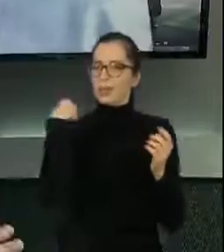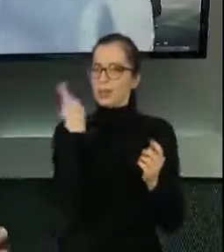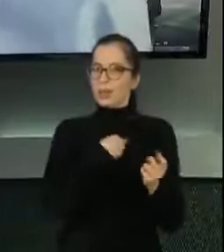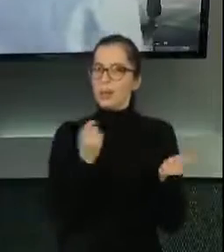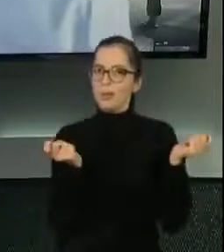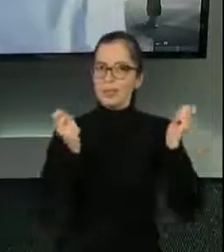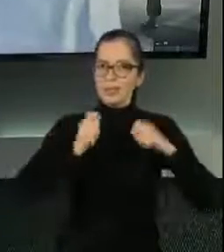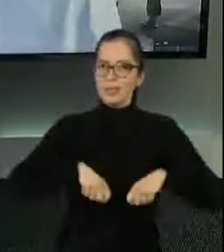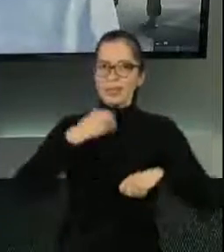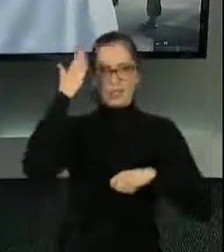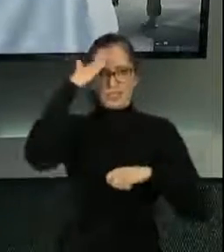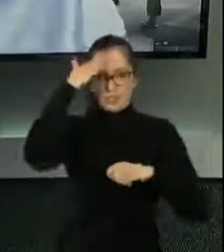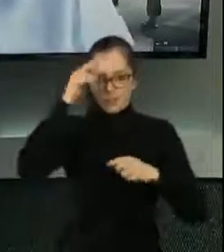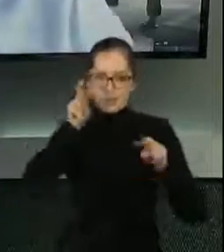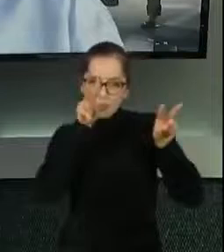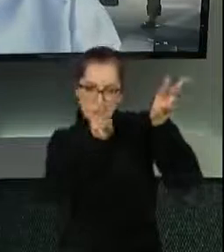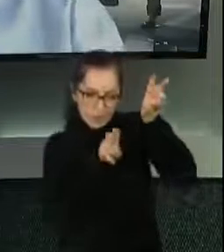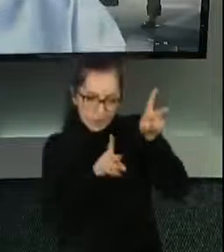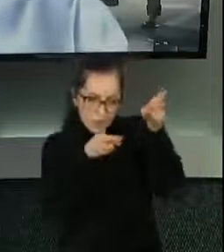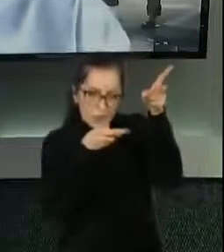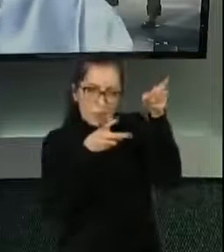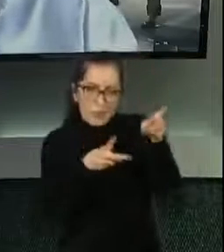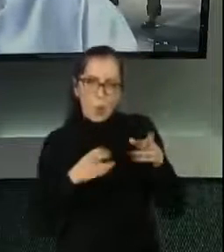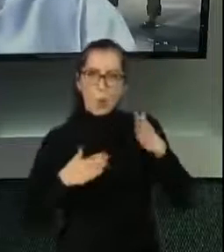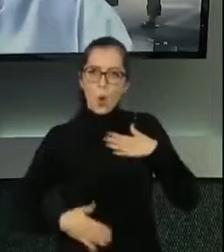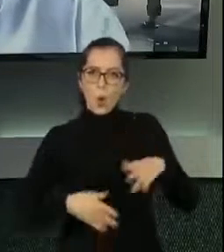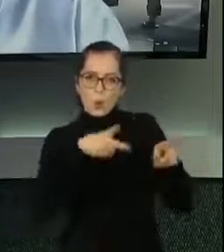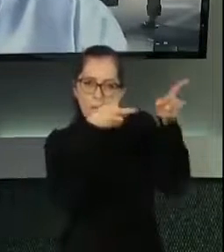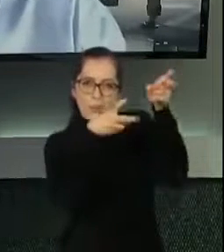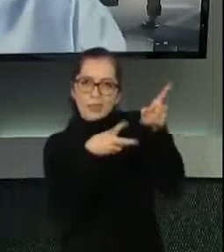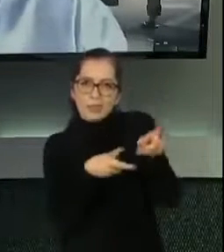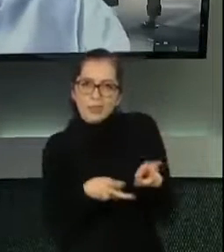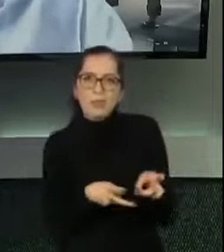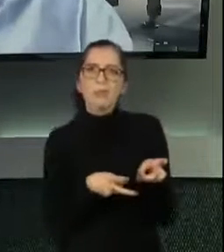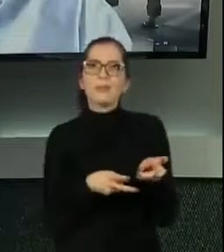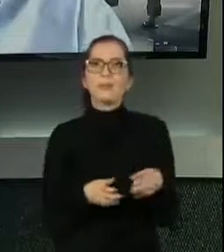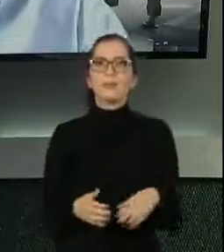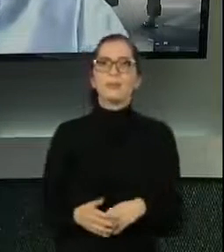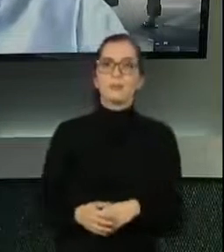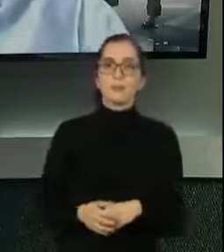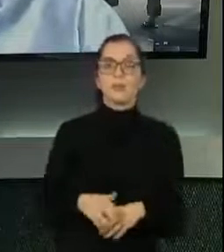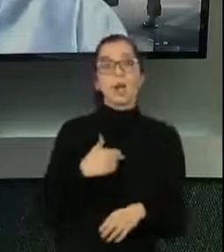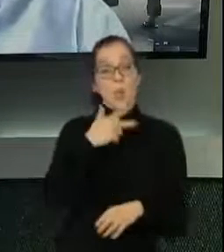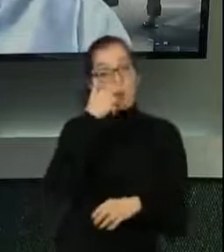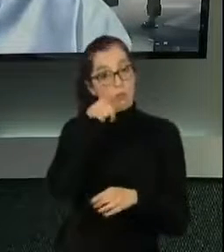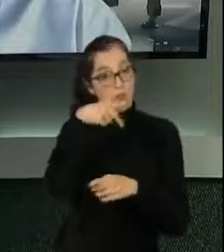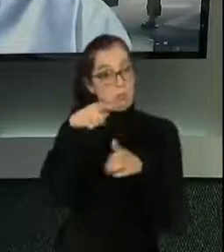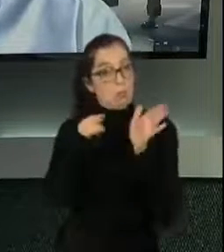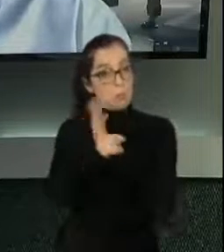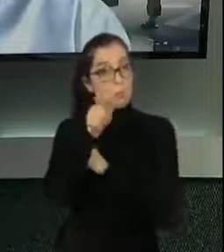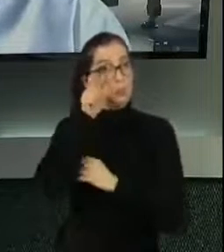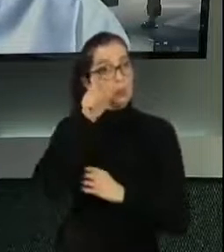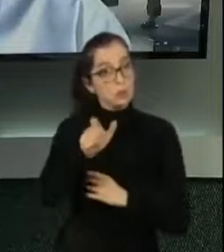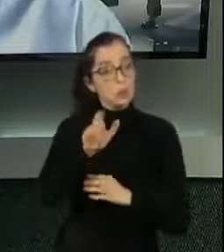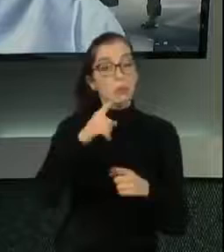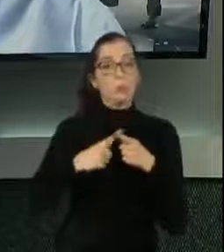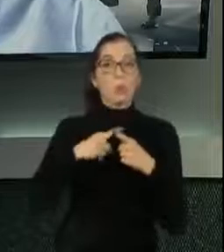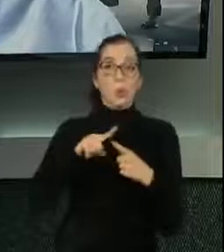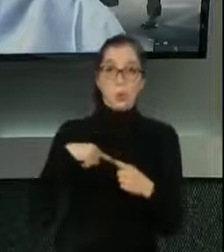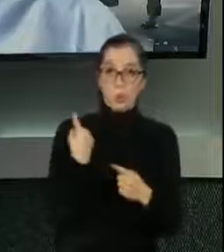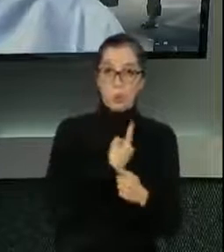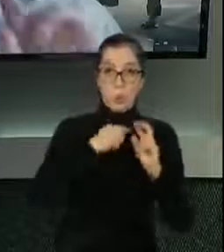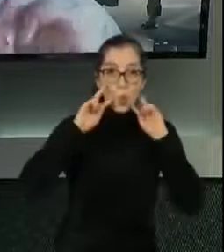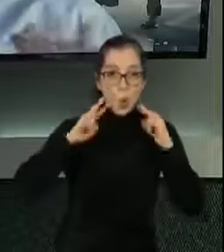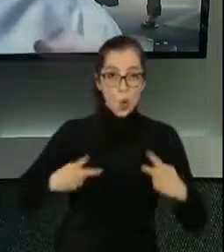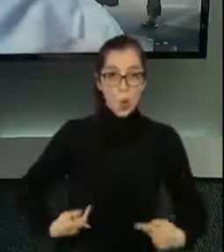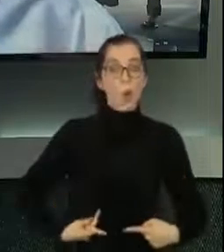capability of understanding the body language? Yeah I think that's an interesting question because we humans